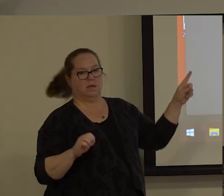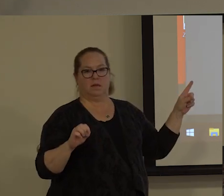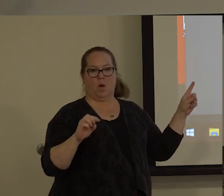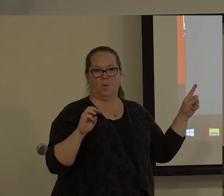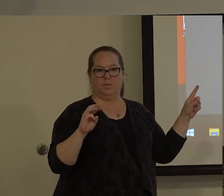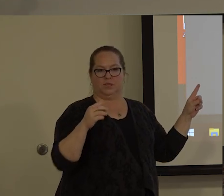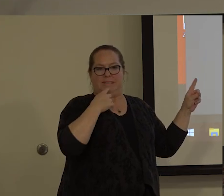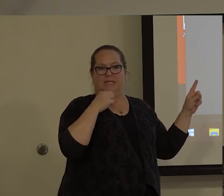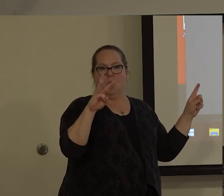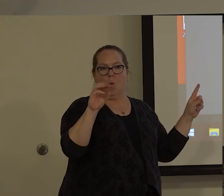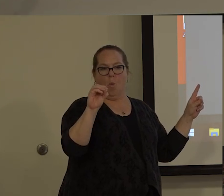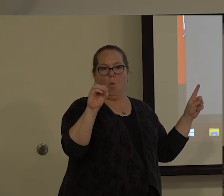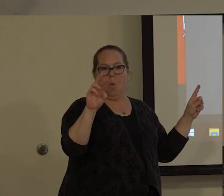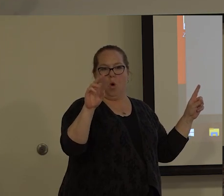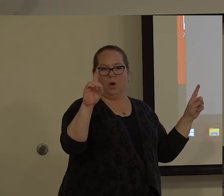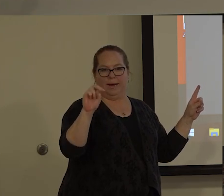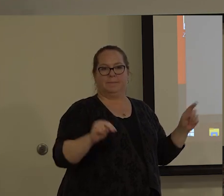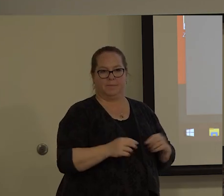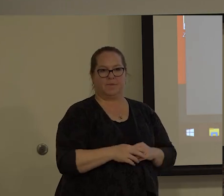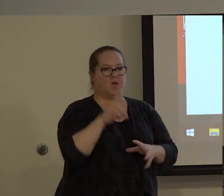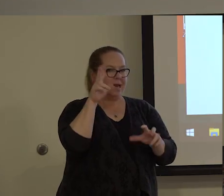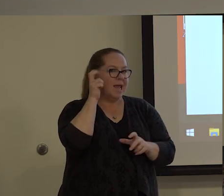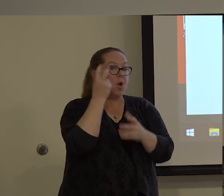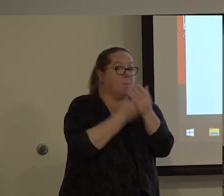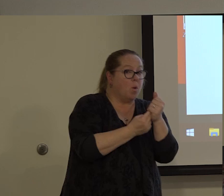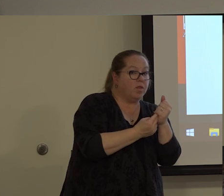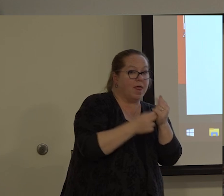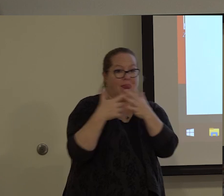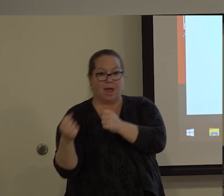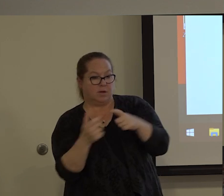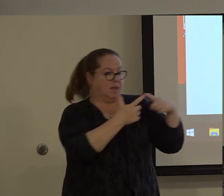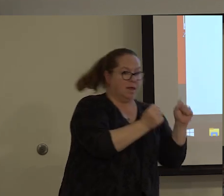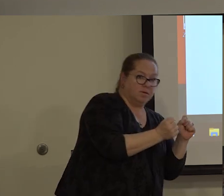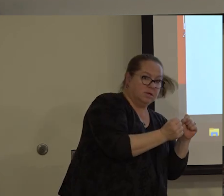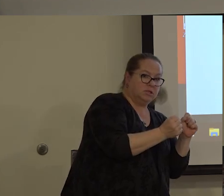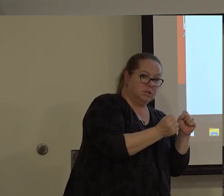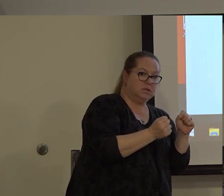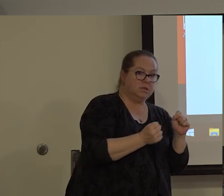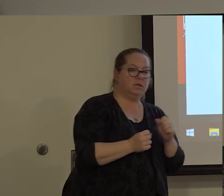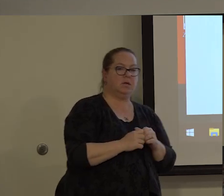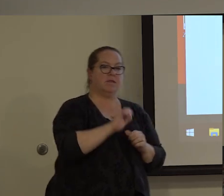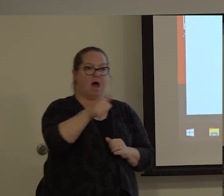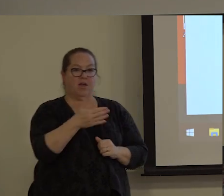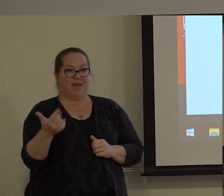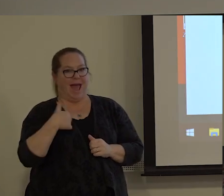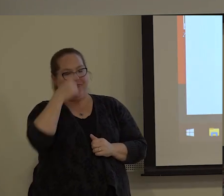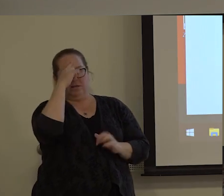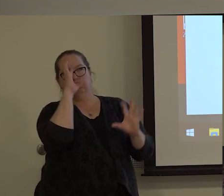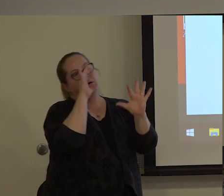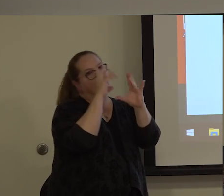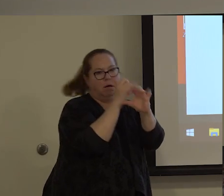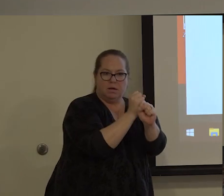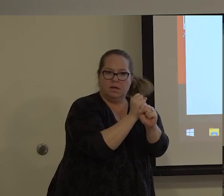Woorden. So I can also hear it in both languages. The other thing that I find fascinating with this